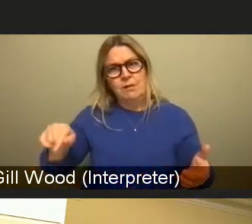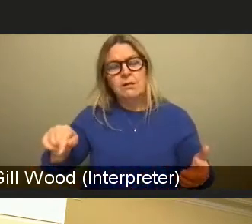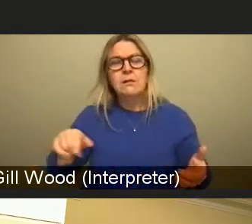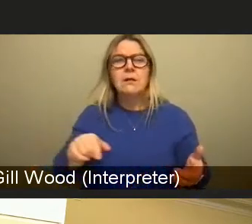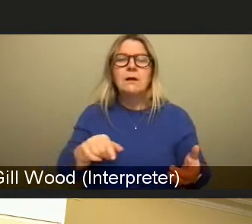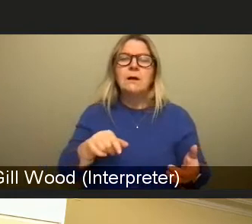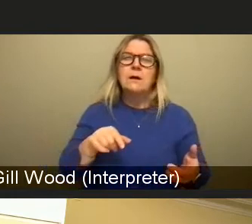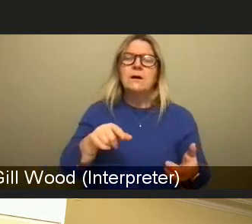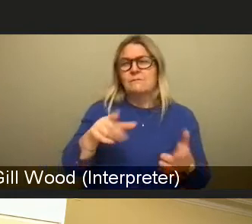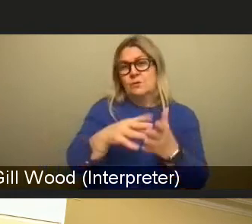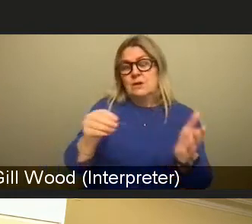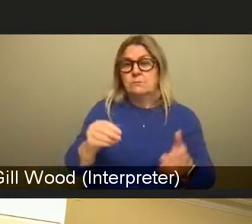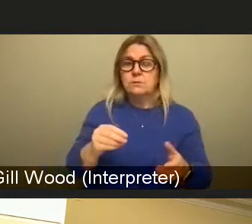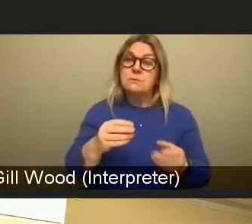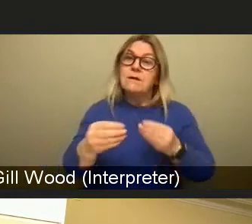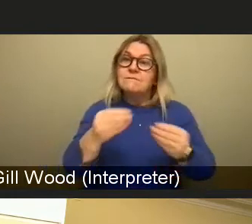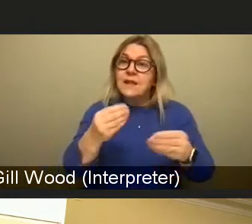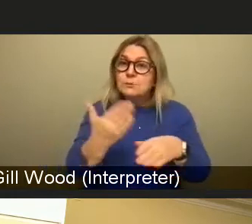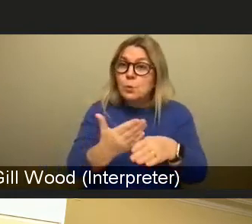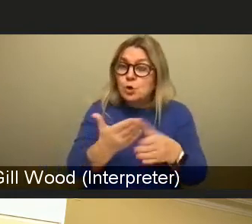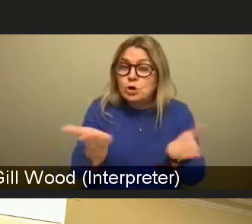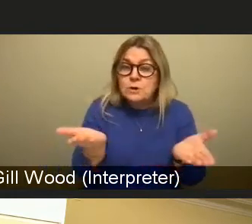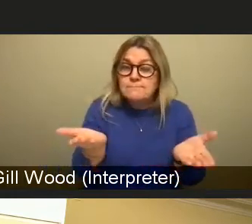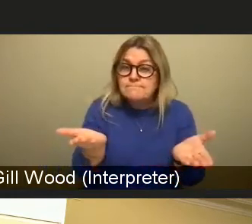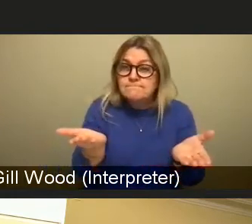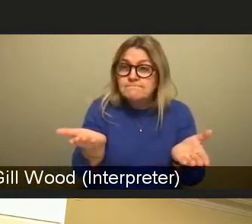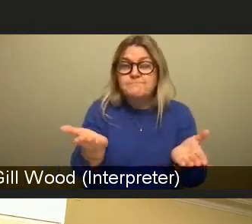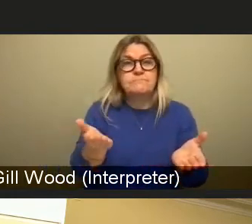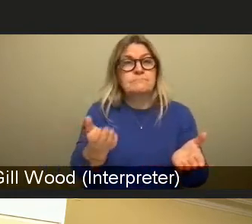understanding when it comes to hospital appointments and stuff like that, and